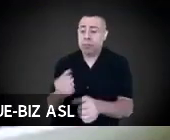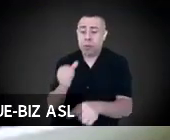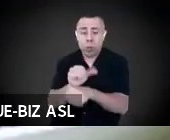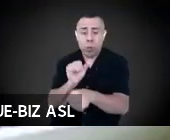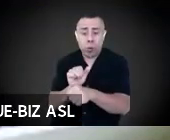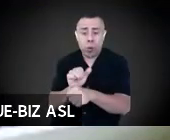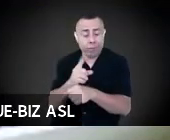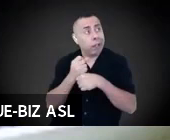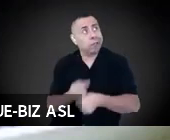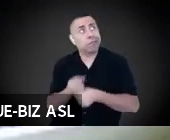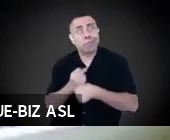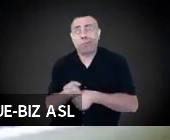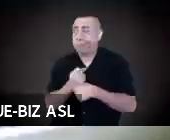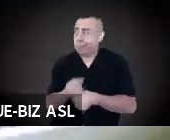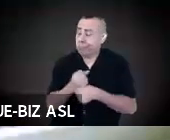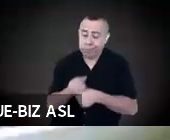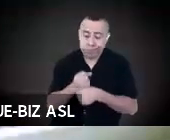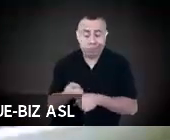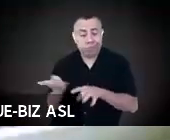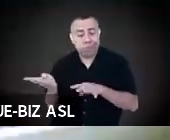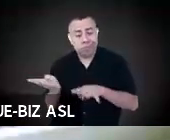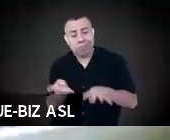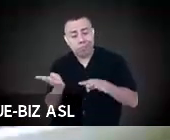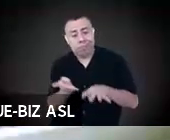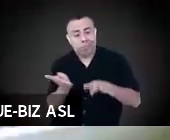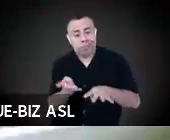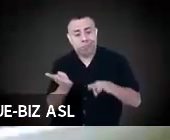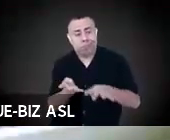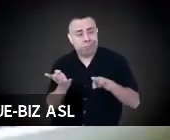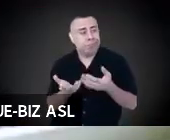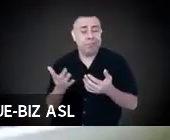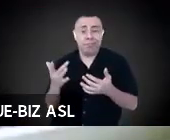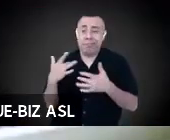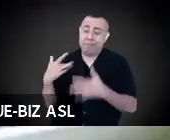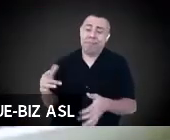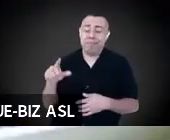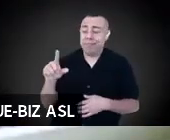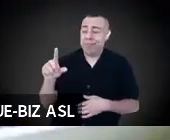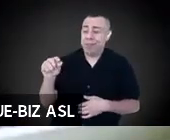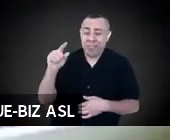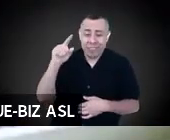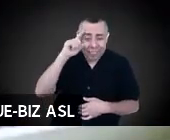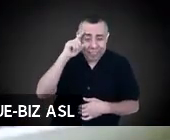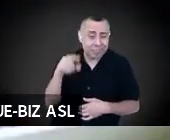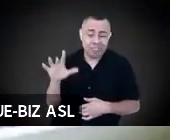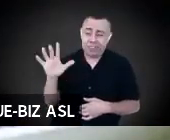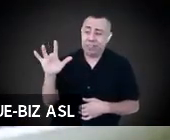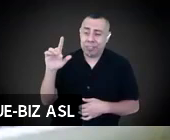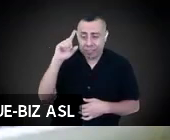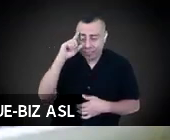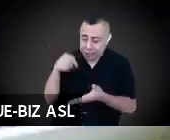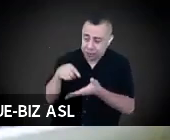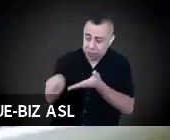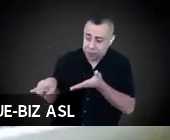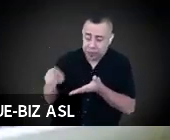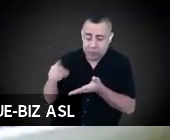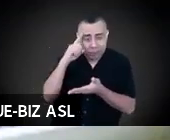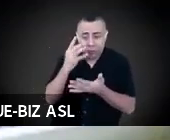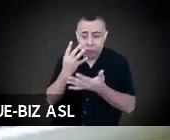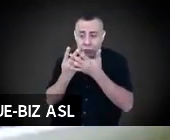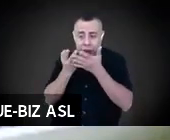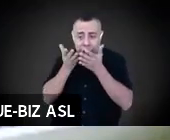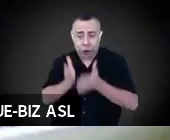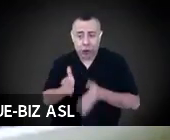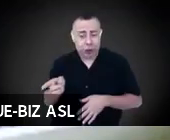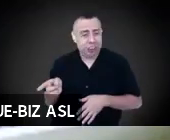and only pay prisoners like 20 cents, 25 cents, something very low wage. But